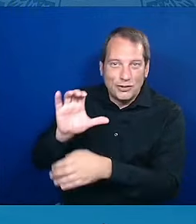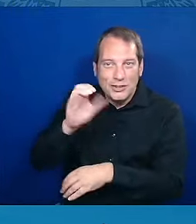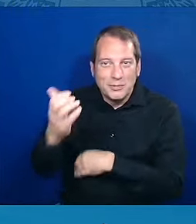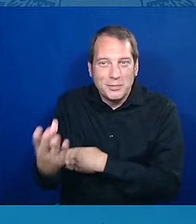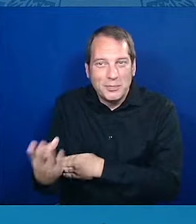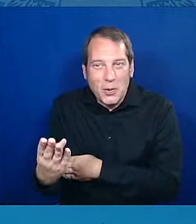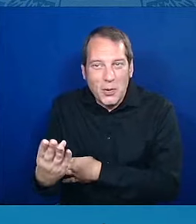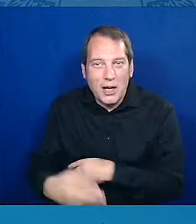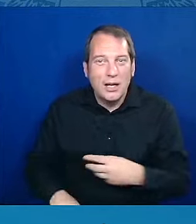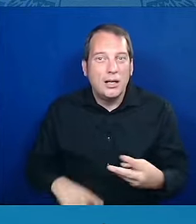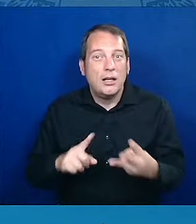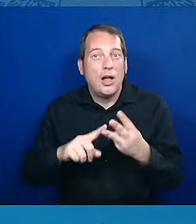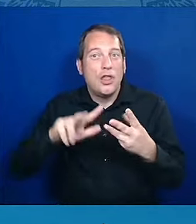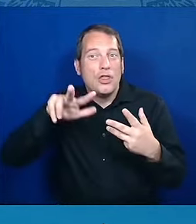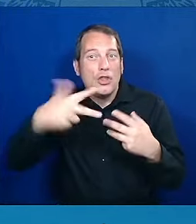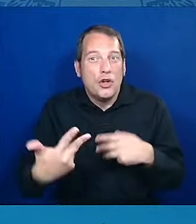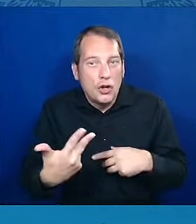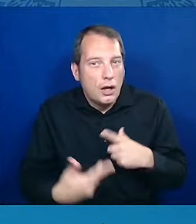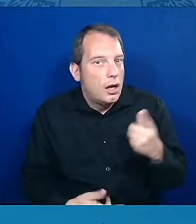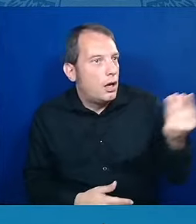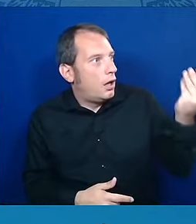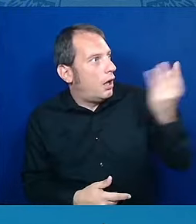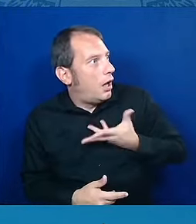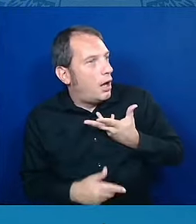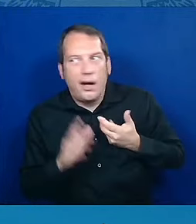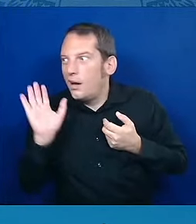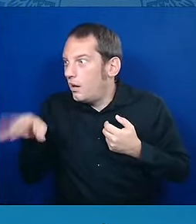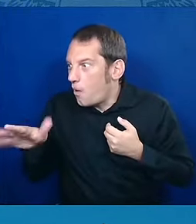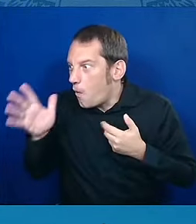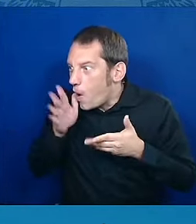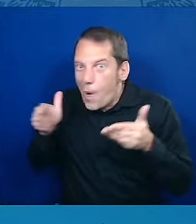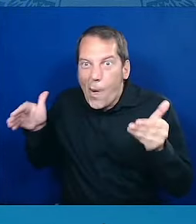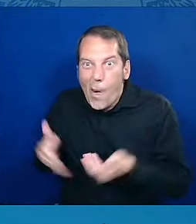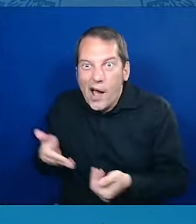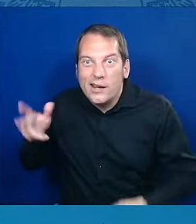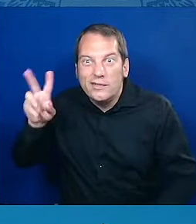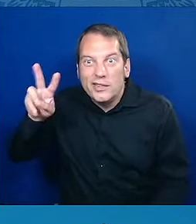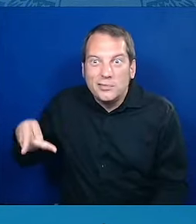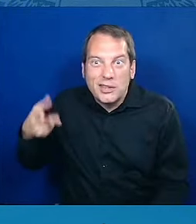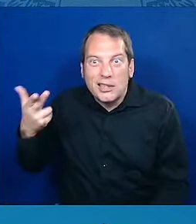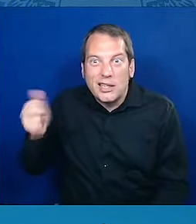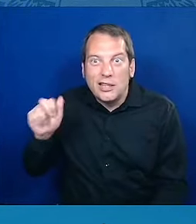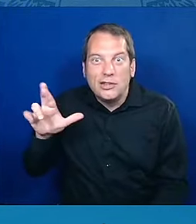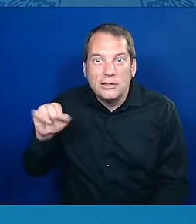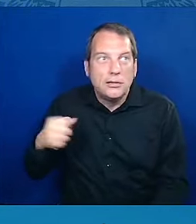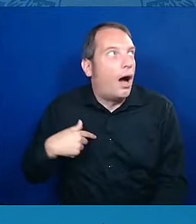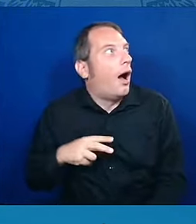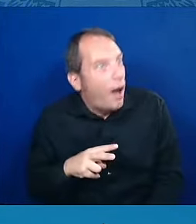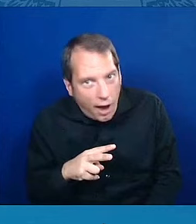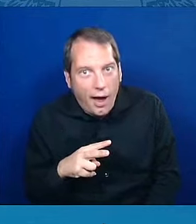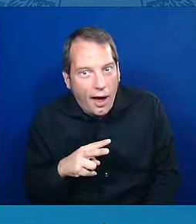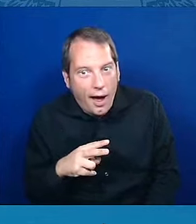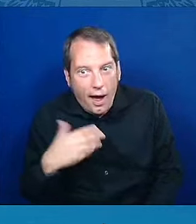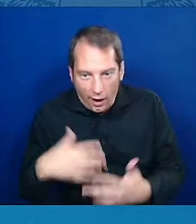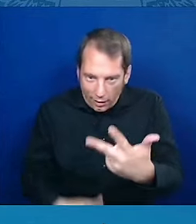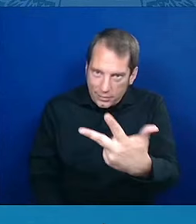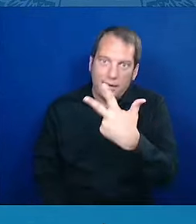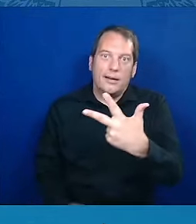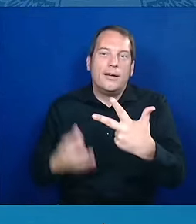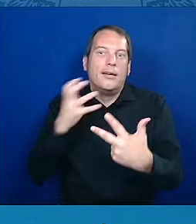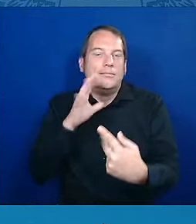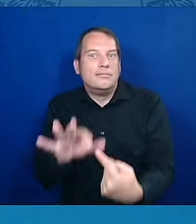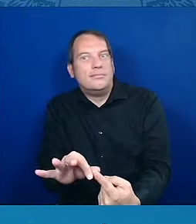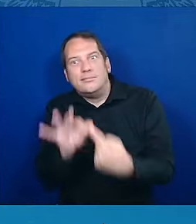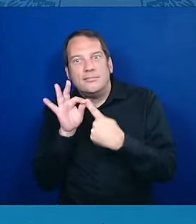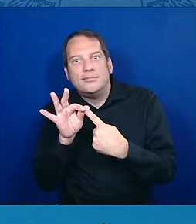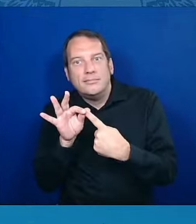As a special education teacher. I had heard about the